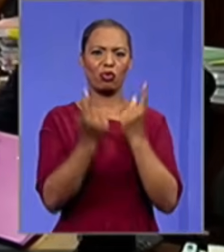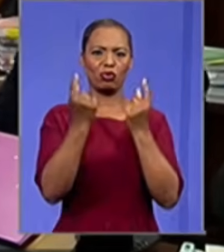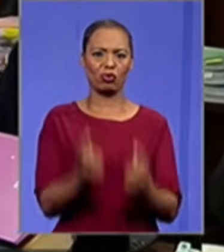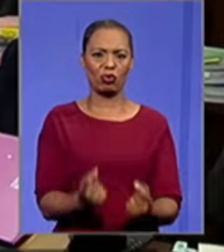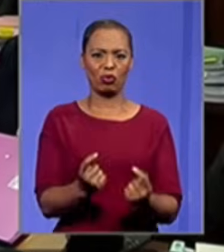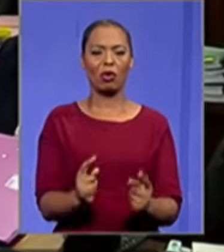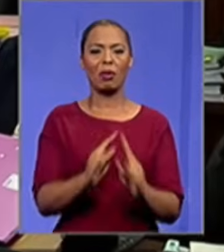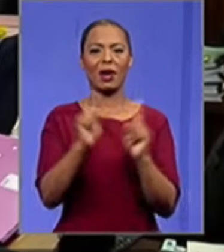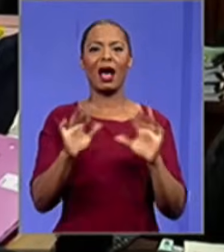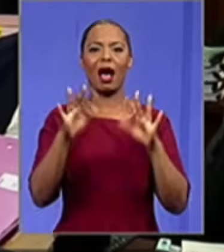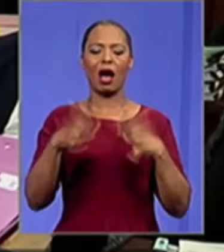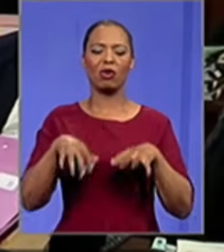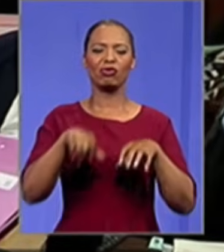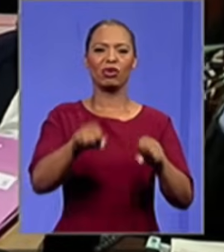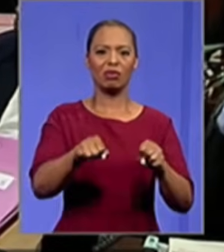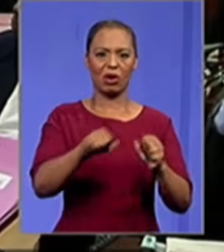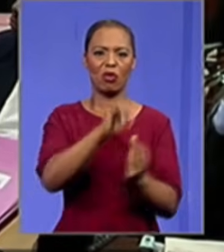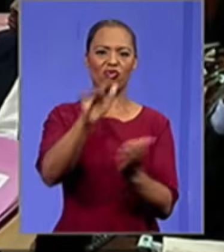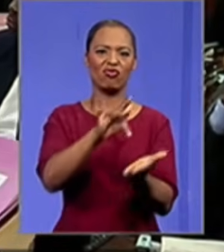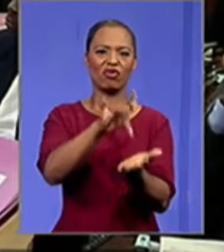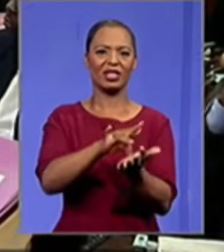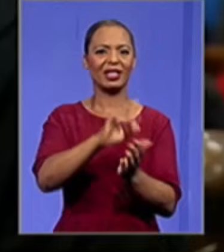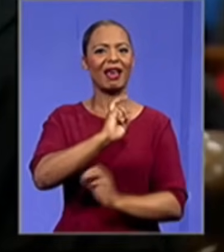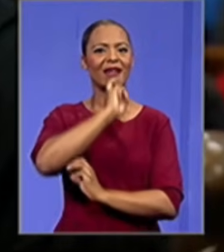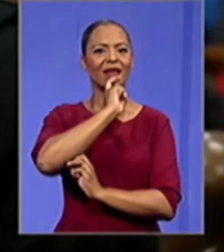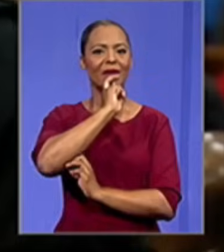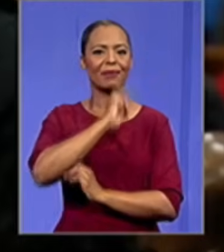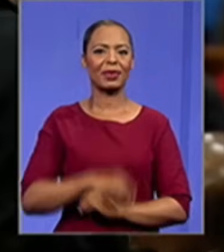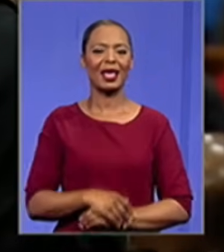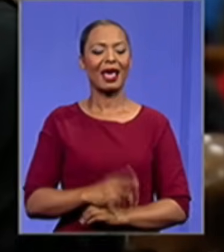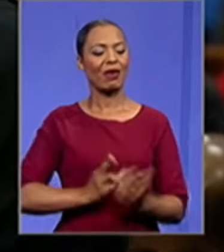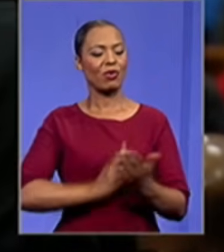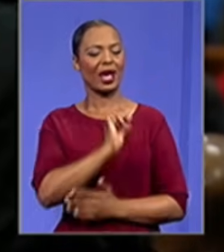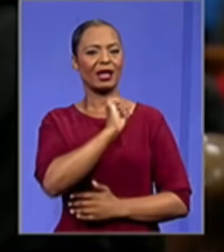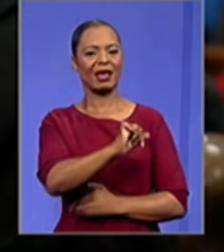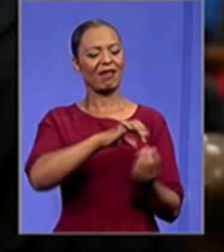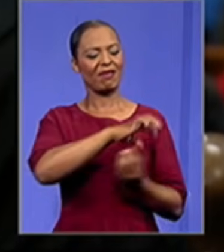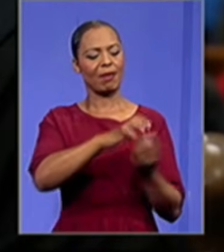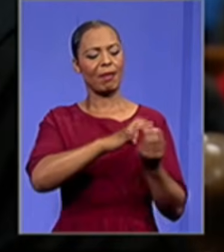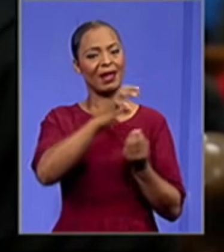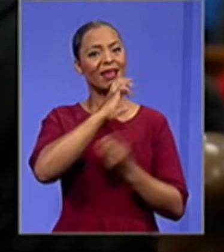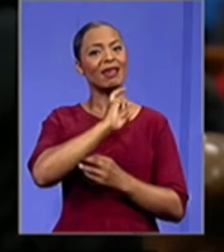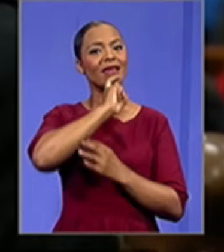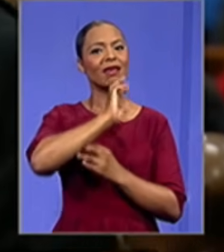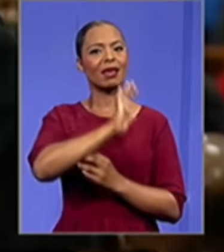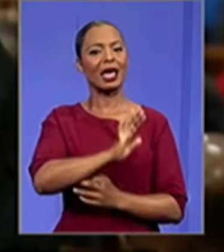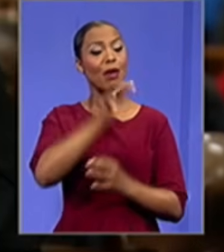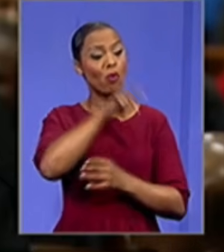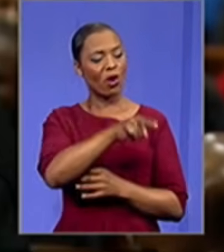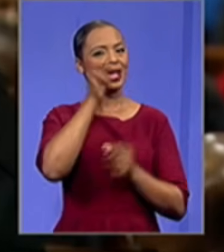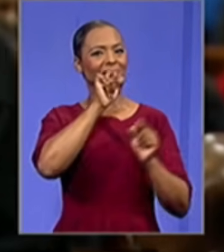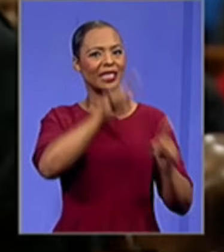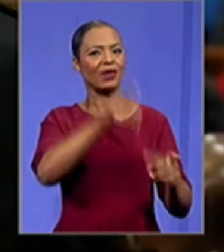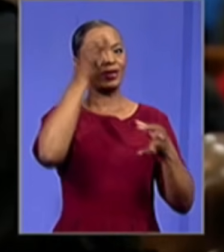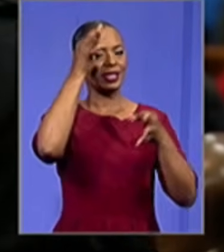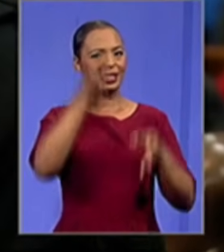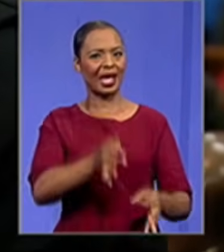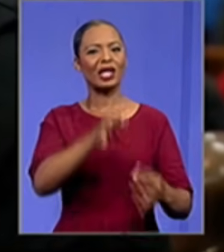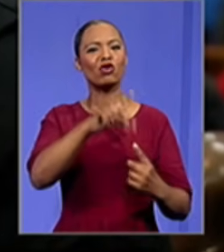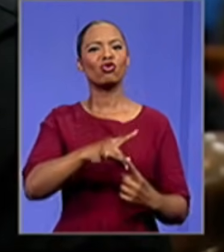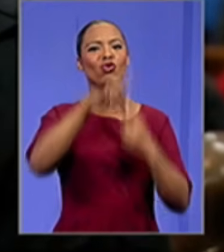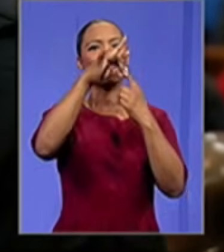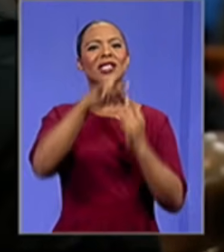place, that ancient right of the royal family to decide who would take over the reins